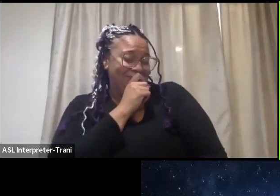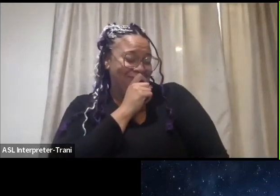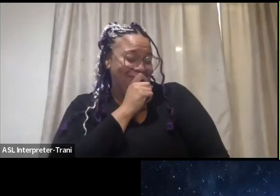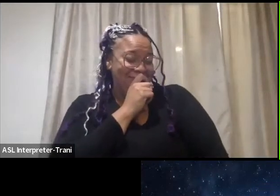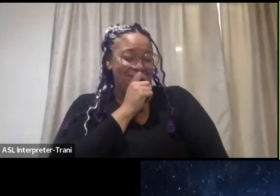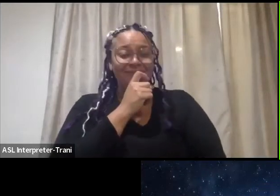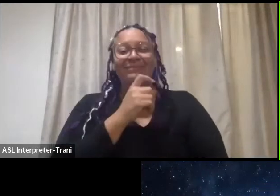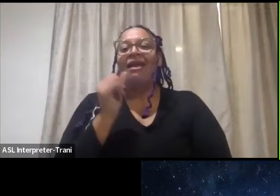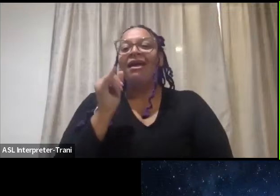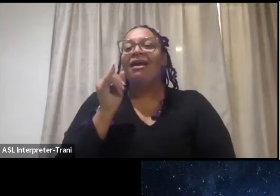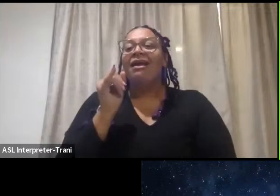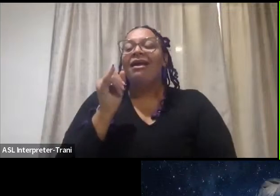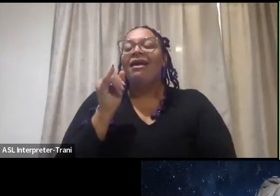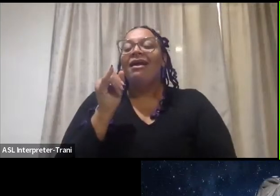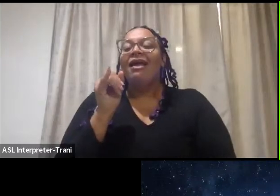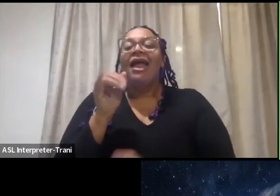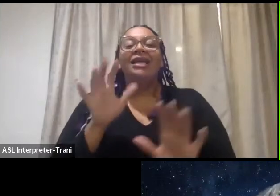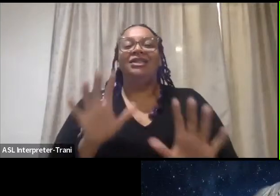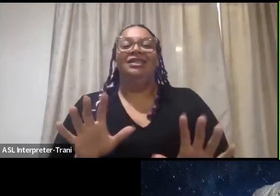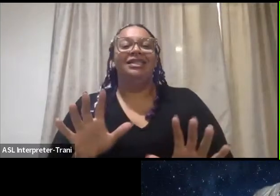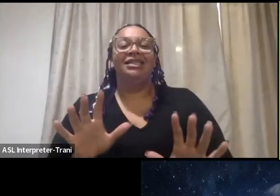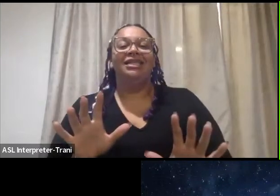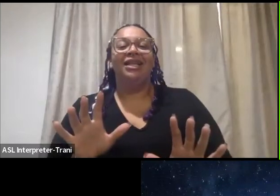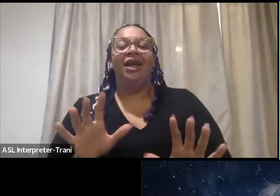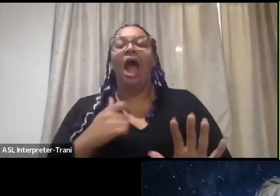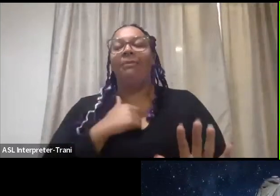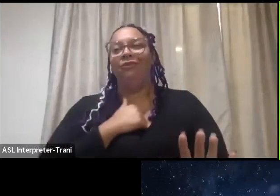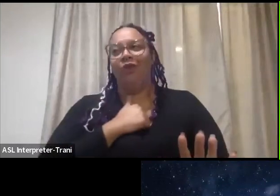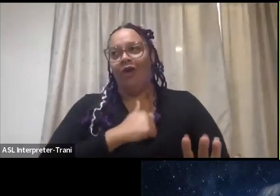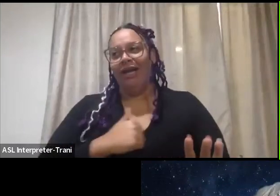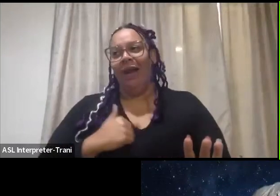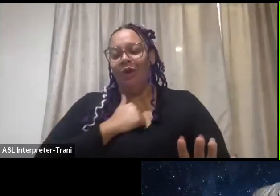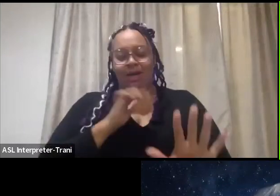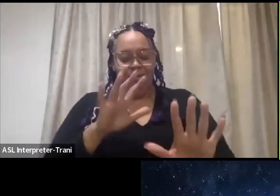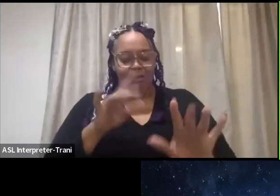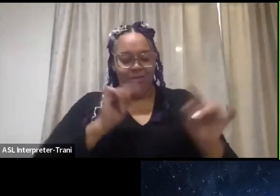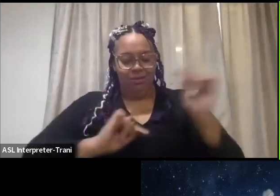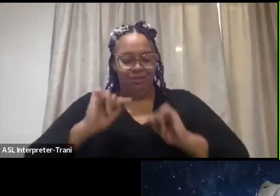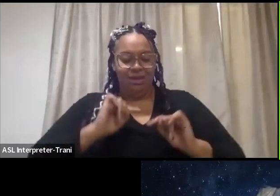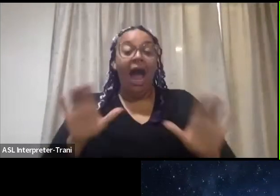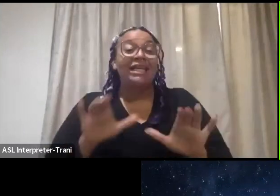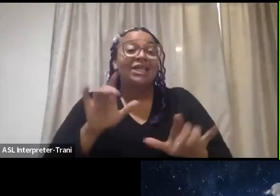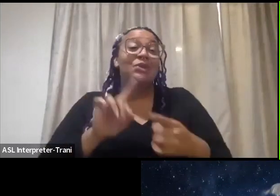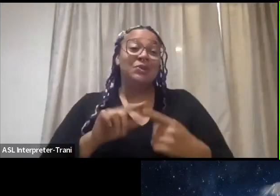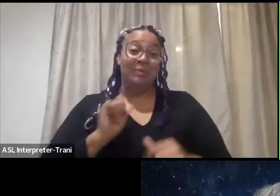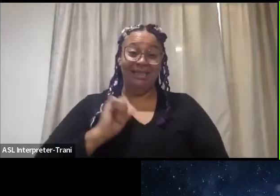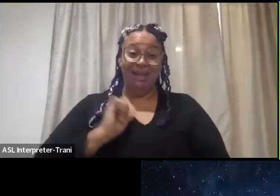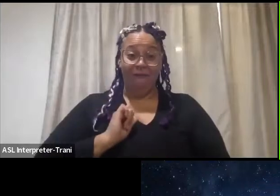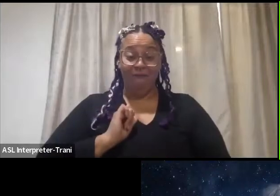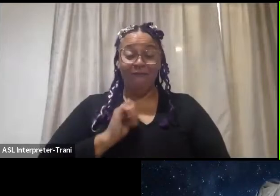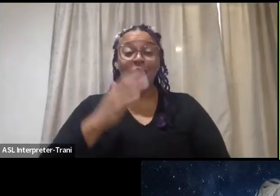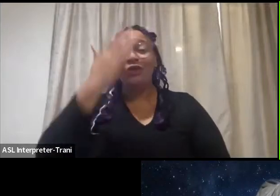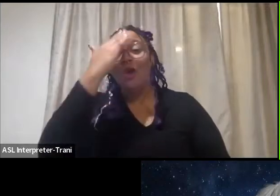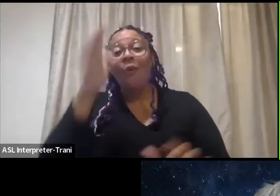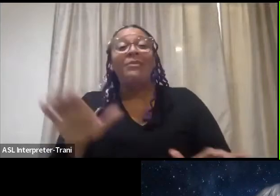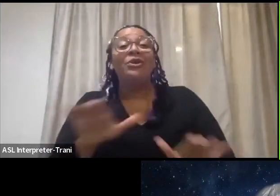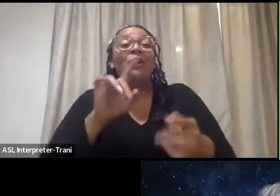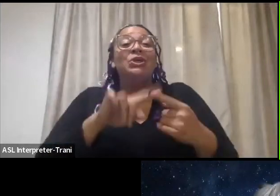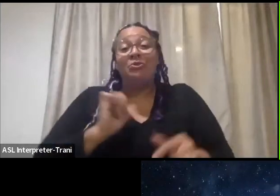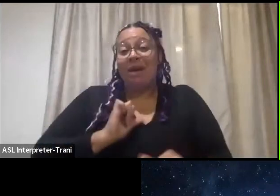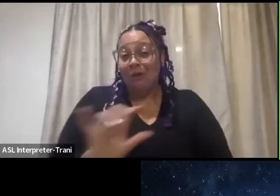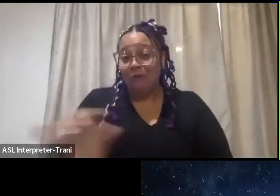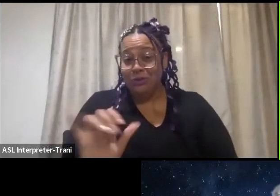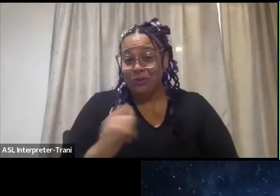We have great, we have, I'm sorry. I'm sorry. I did it to myself. Just know I'm doing it to myself too.